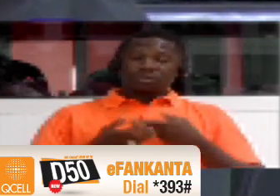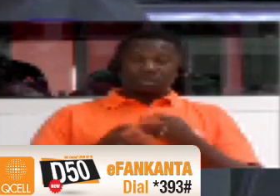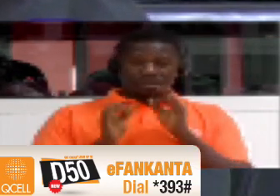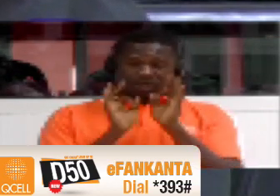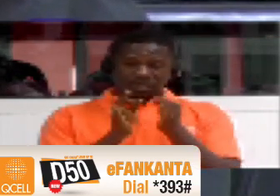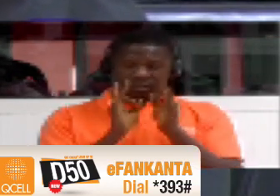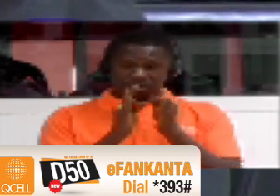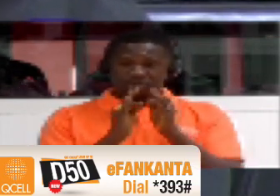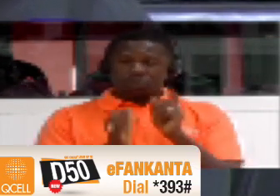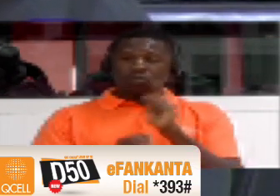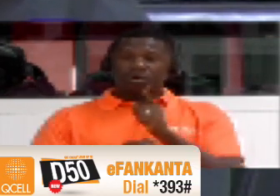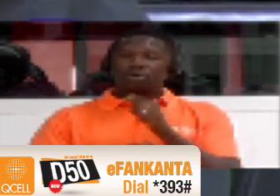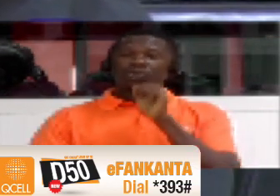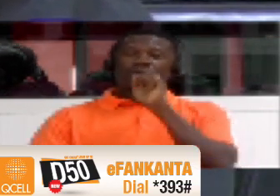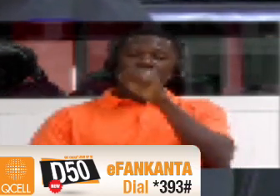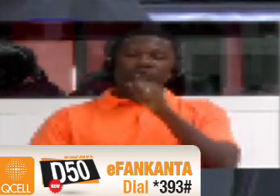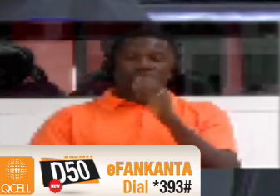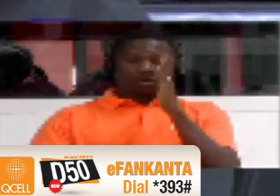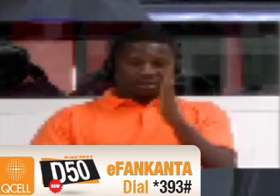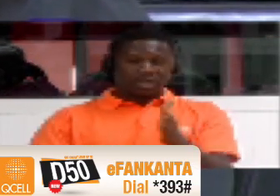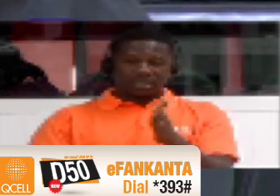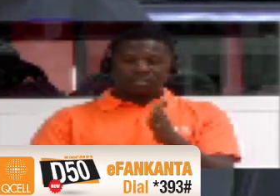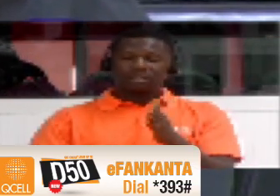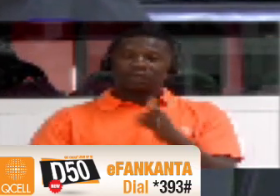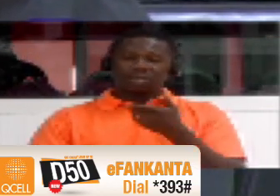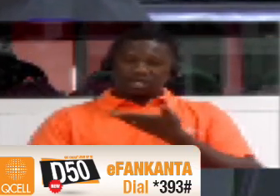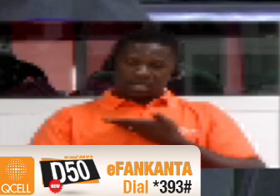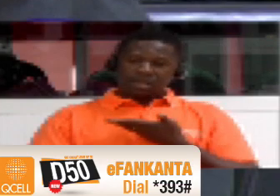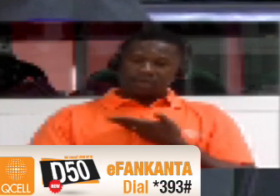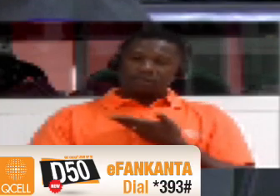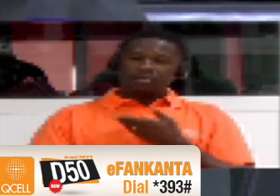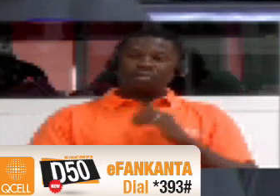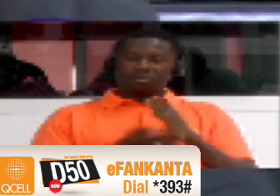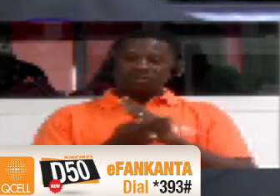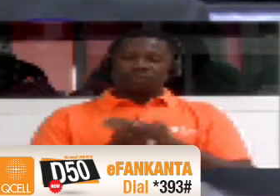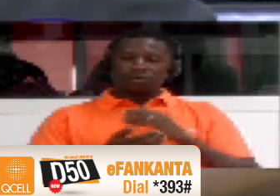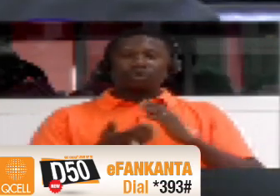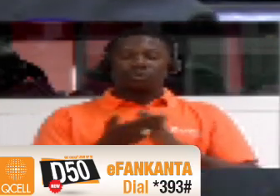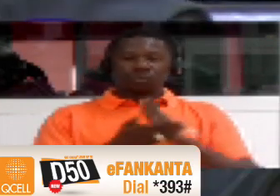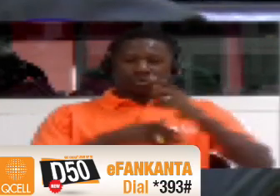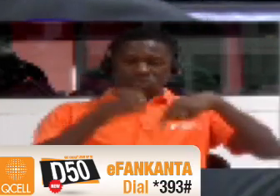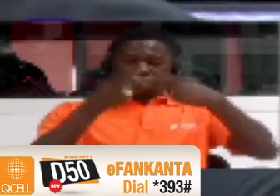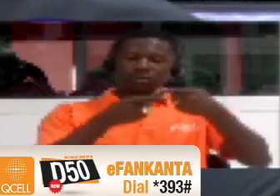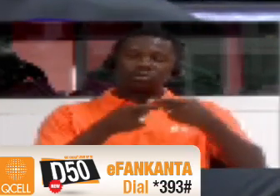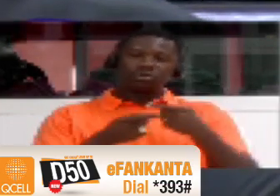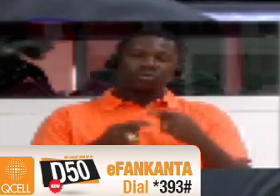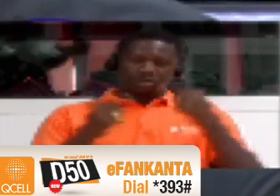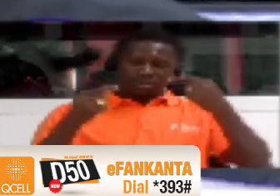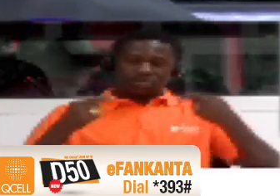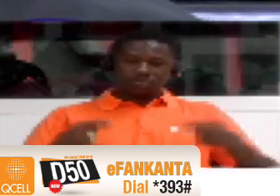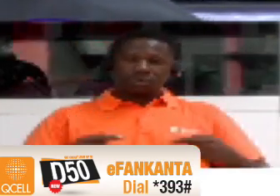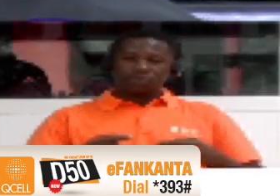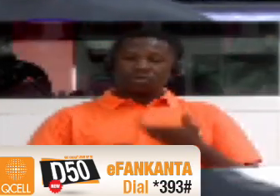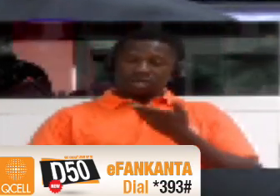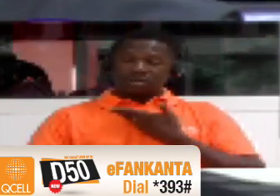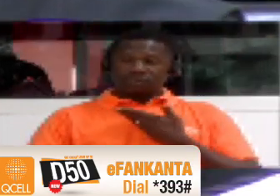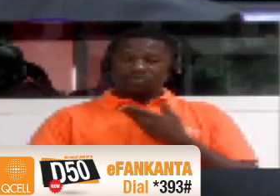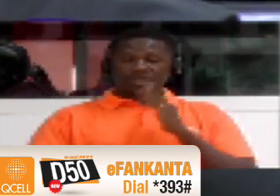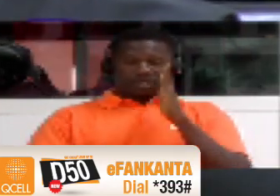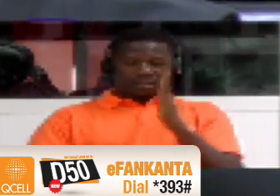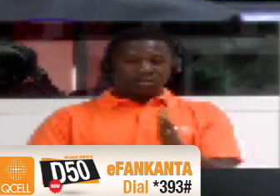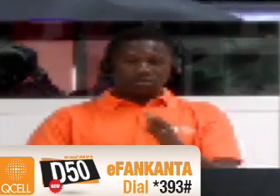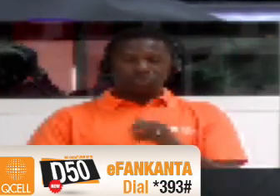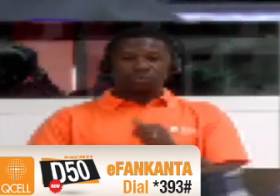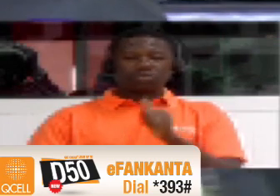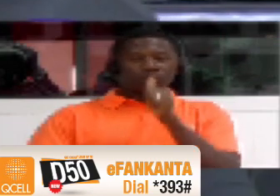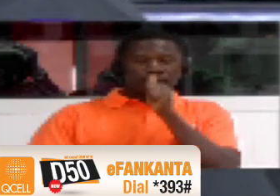explain what your rights are before we continue with your testimony as well. You have the right to remain silent,